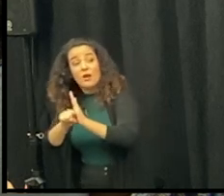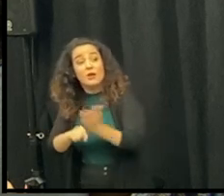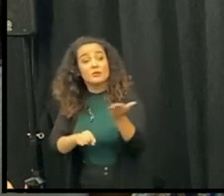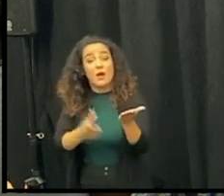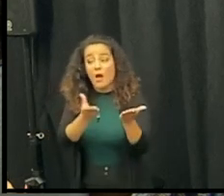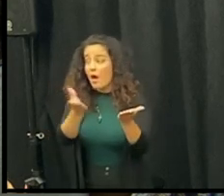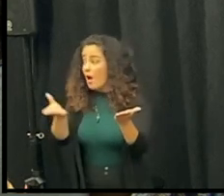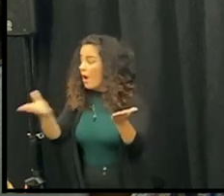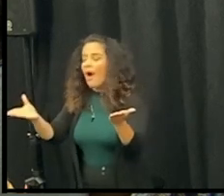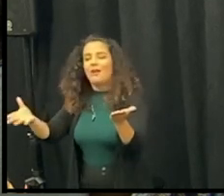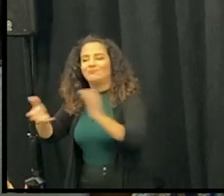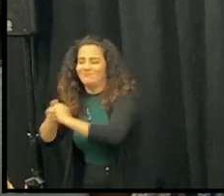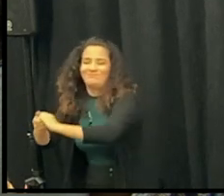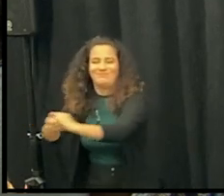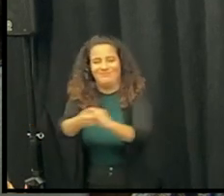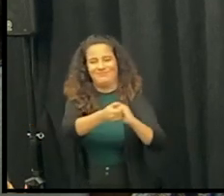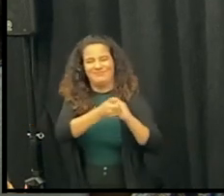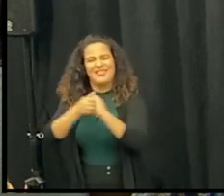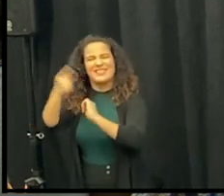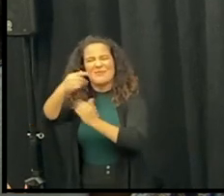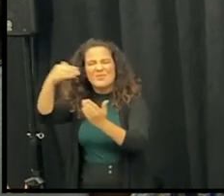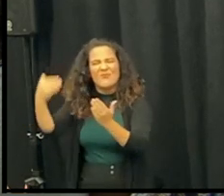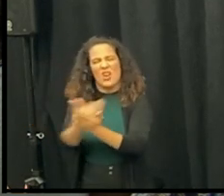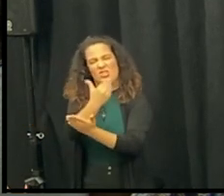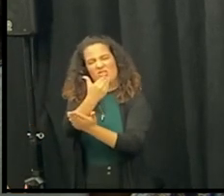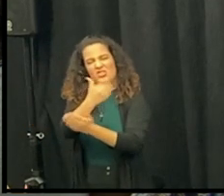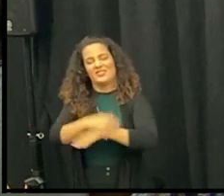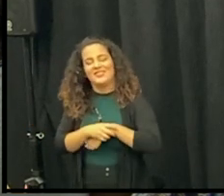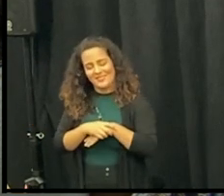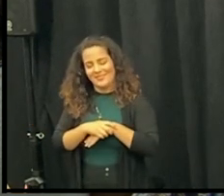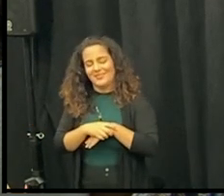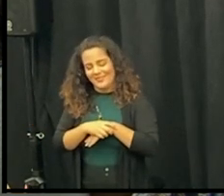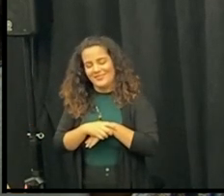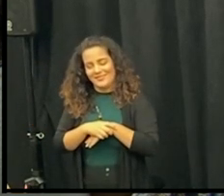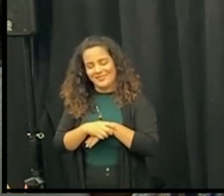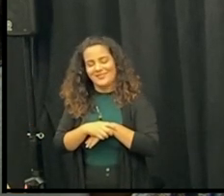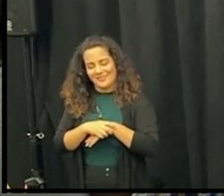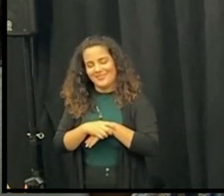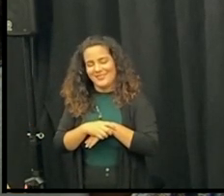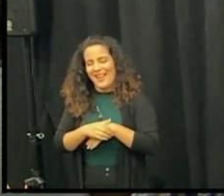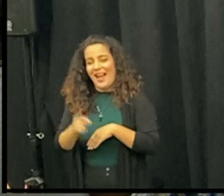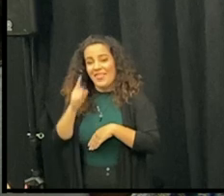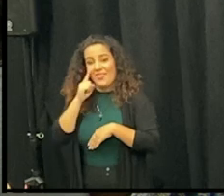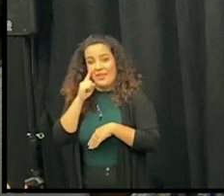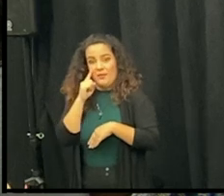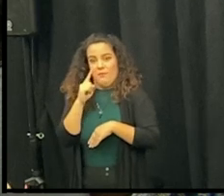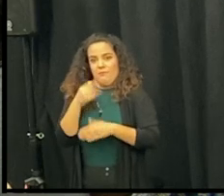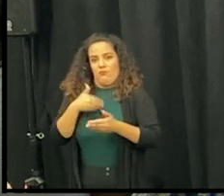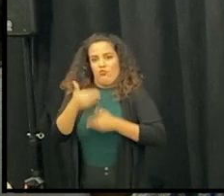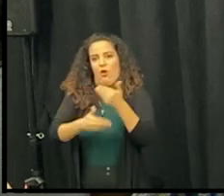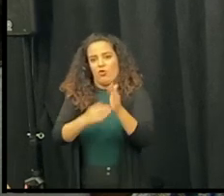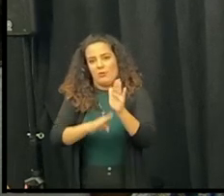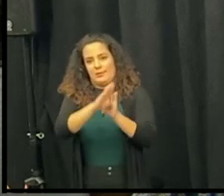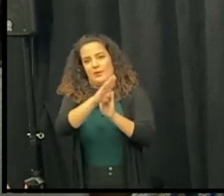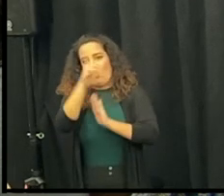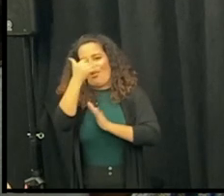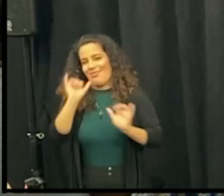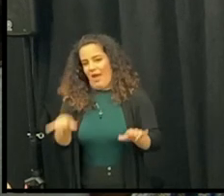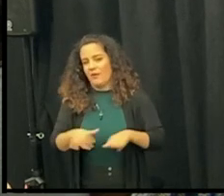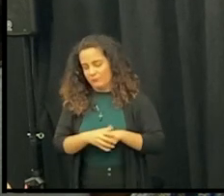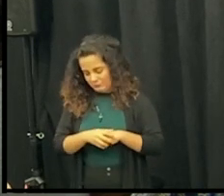just creates something fresh. And I think that's just what progress is. And I